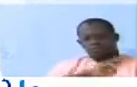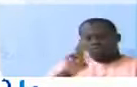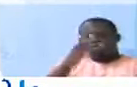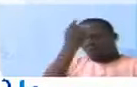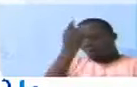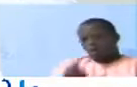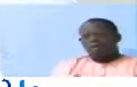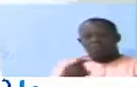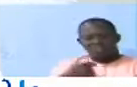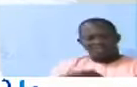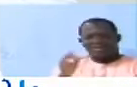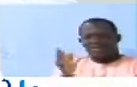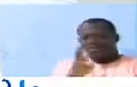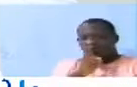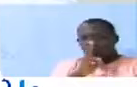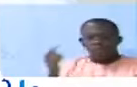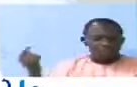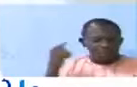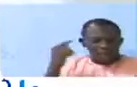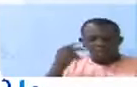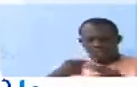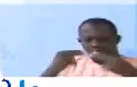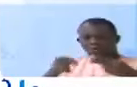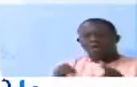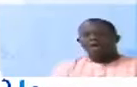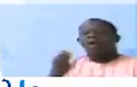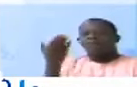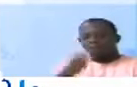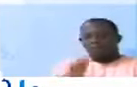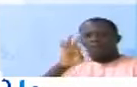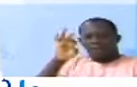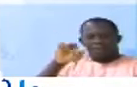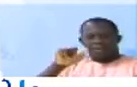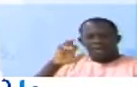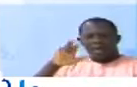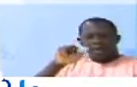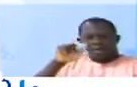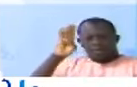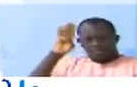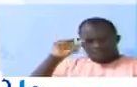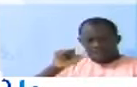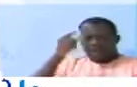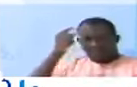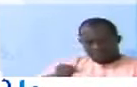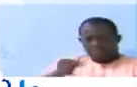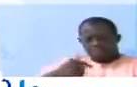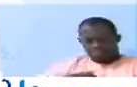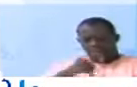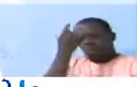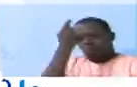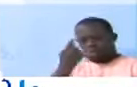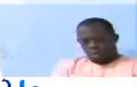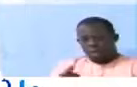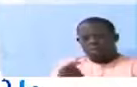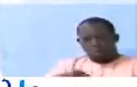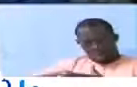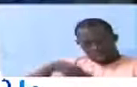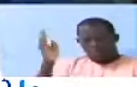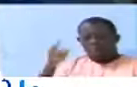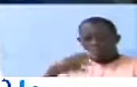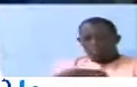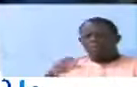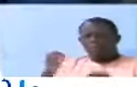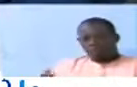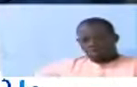had this news. But from Faraba, I was the only one who came out, and when I came to Brikama, I met